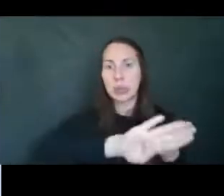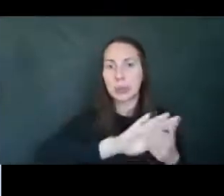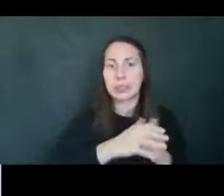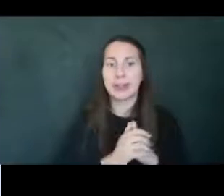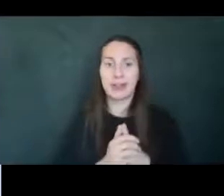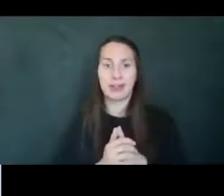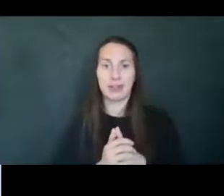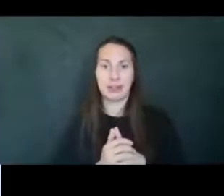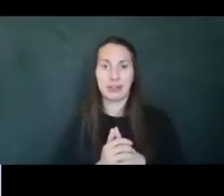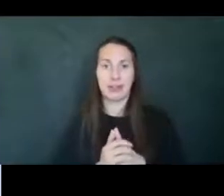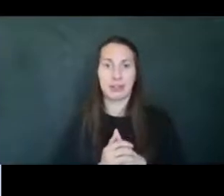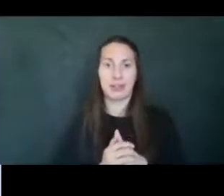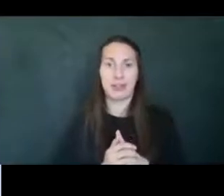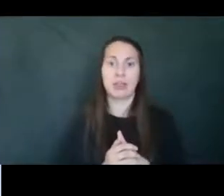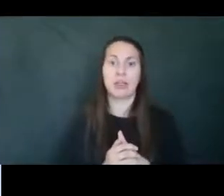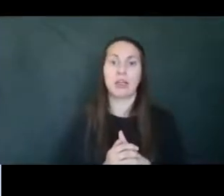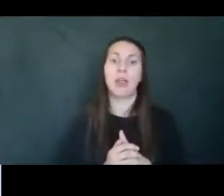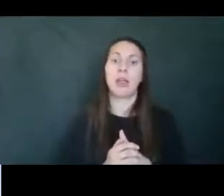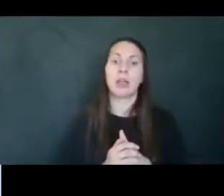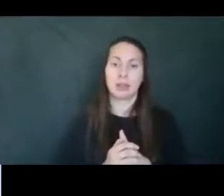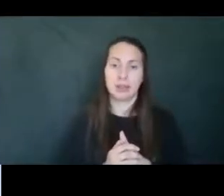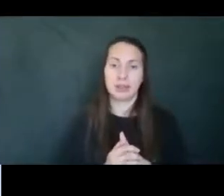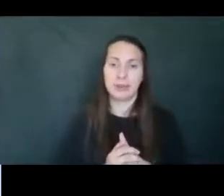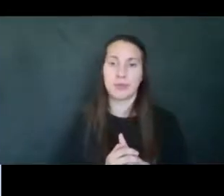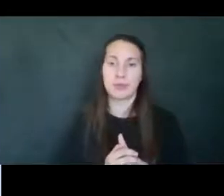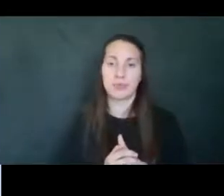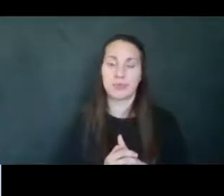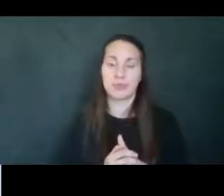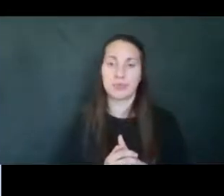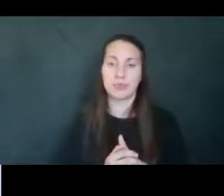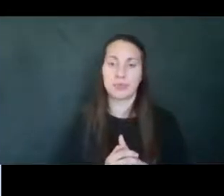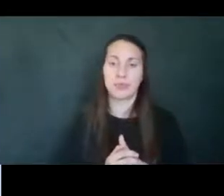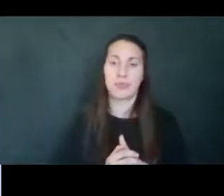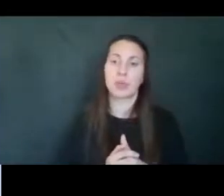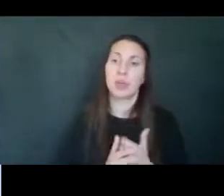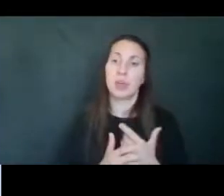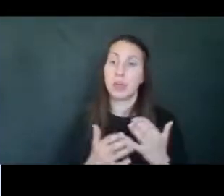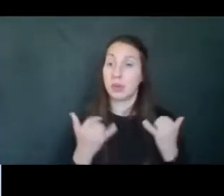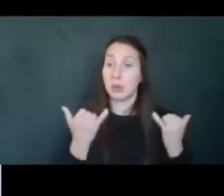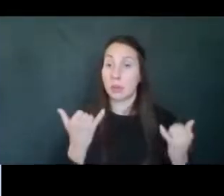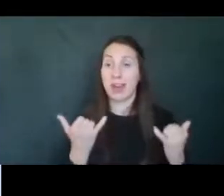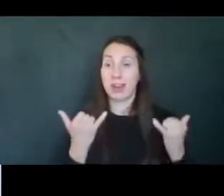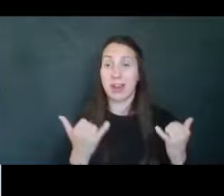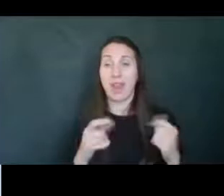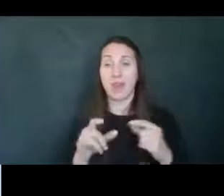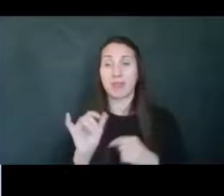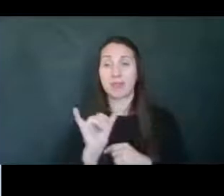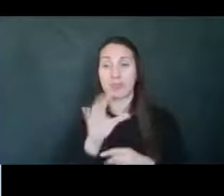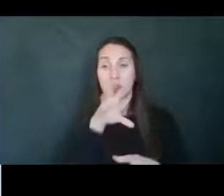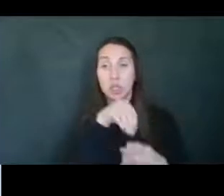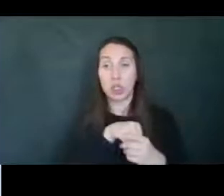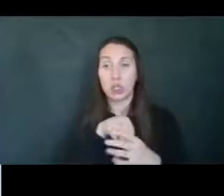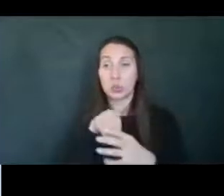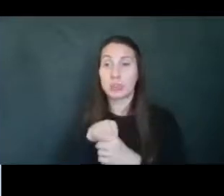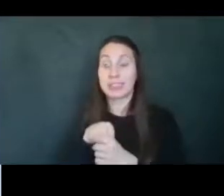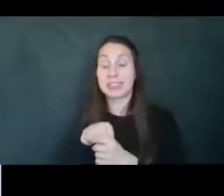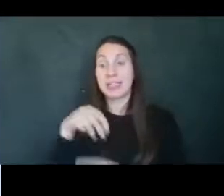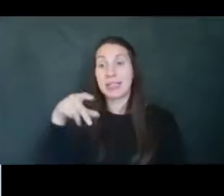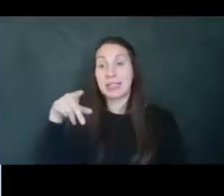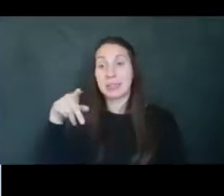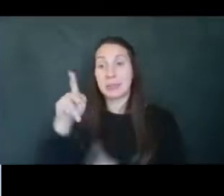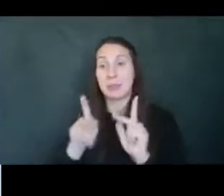exclusion of Jews with disabilities. But at this time, it would also include participants of color and the